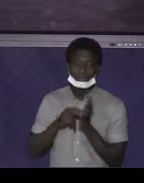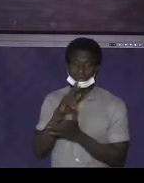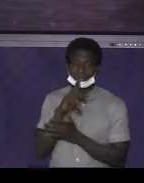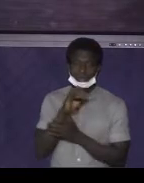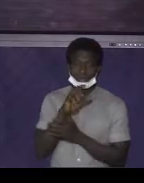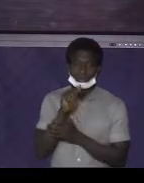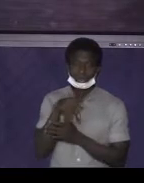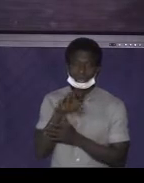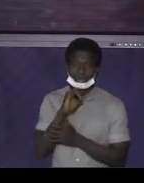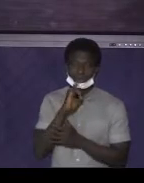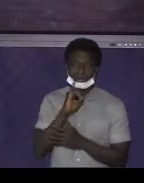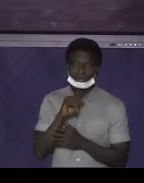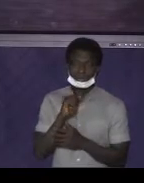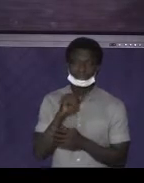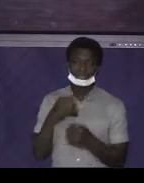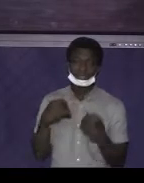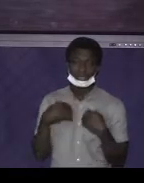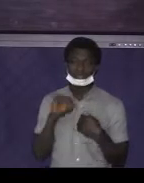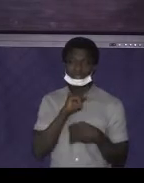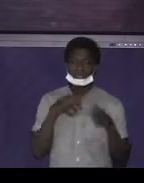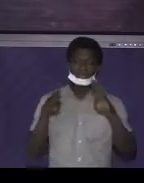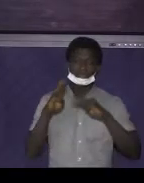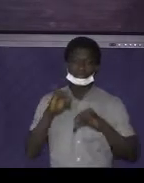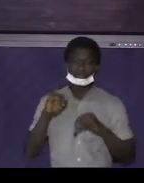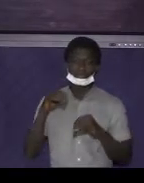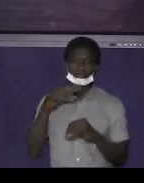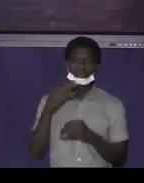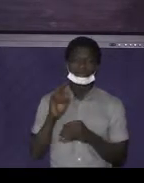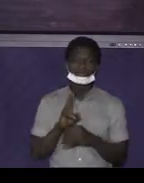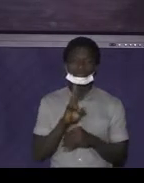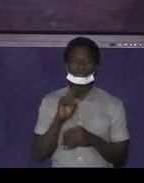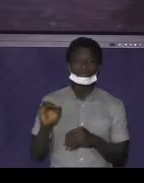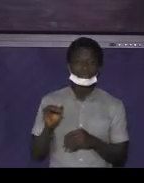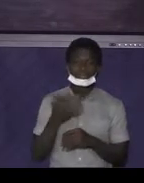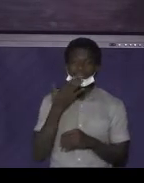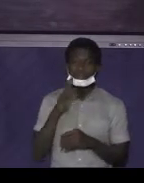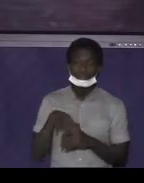Kolapo is in the habit of using offensive language.